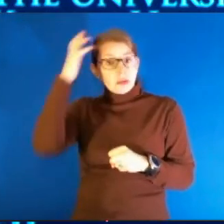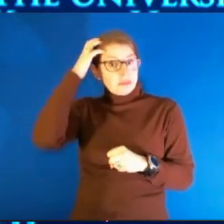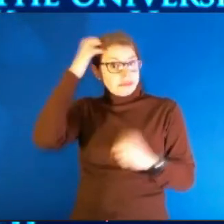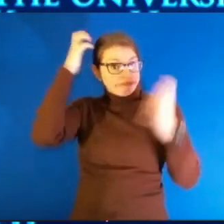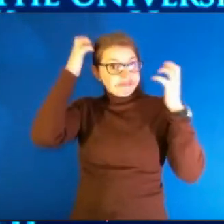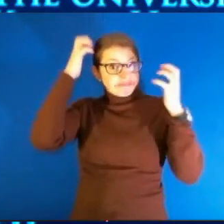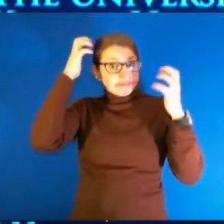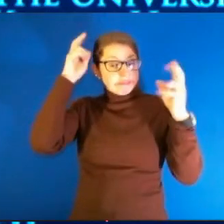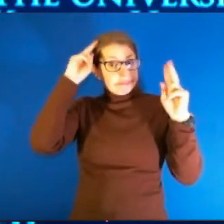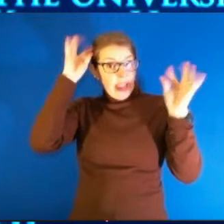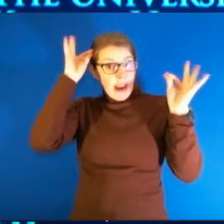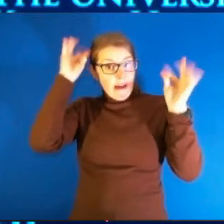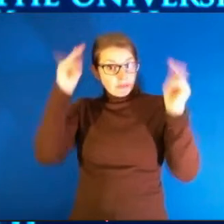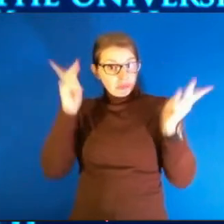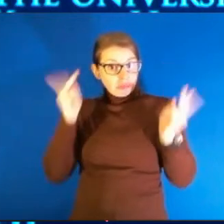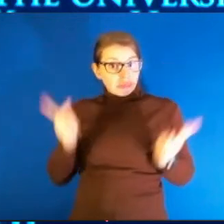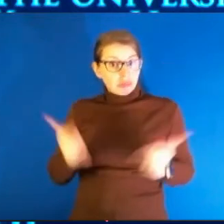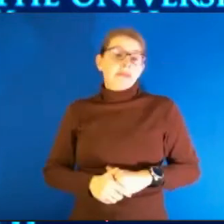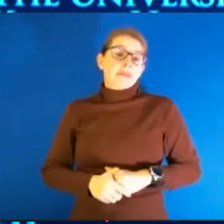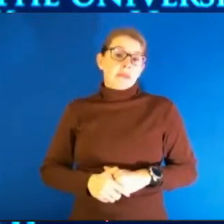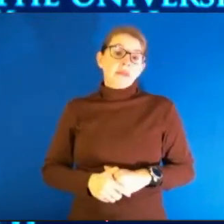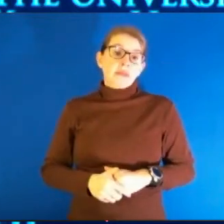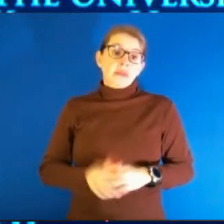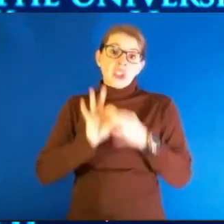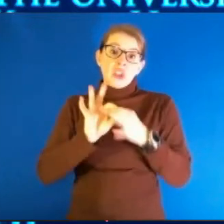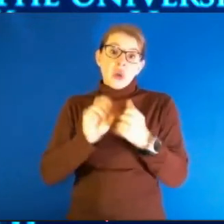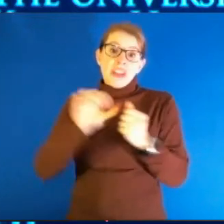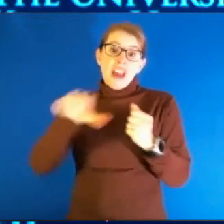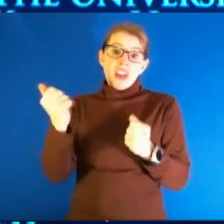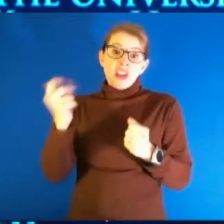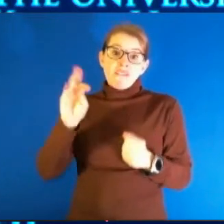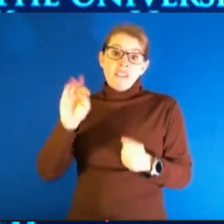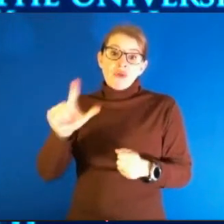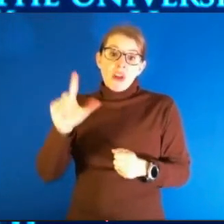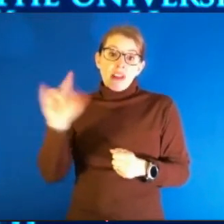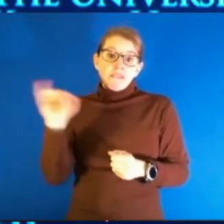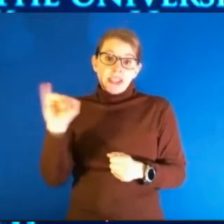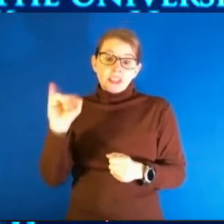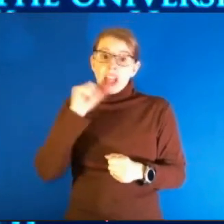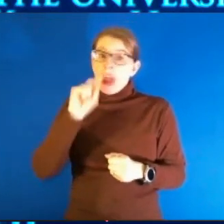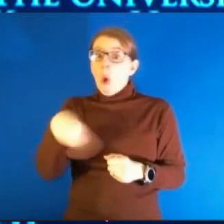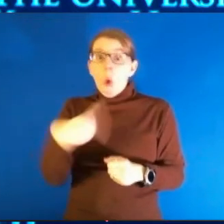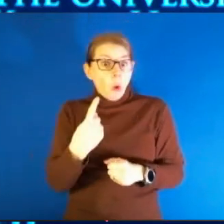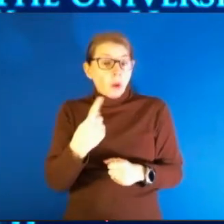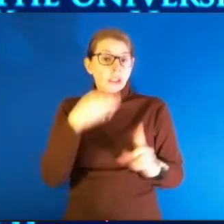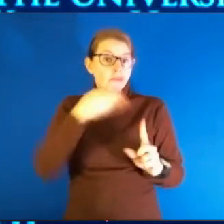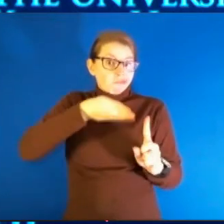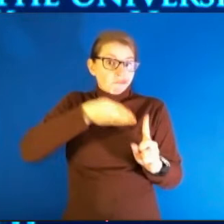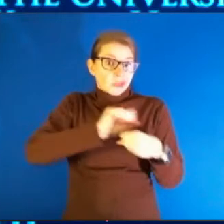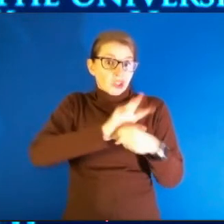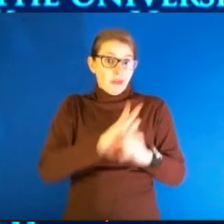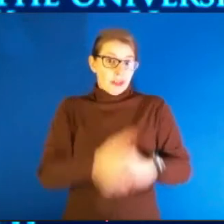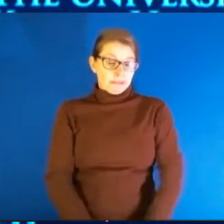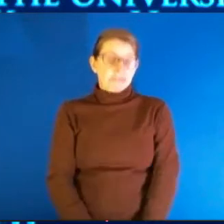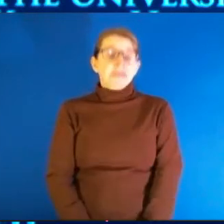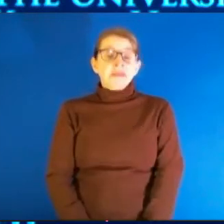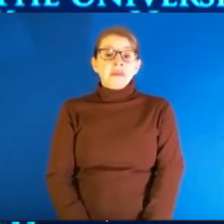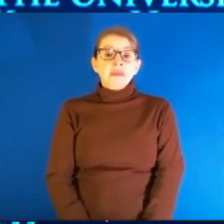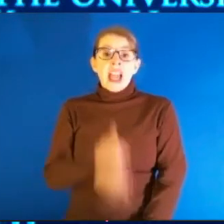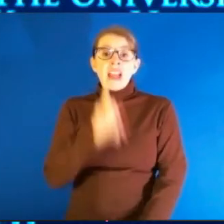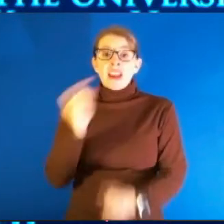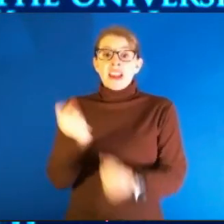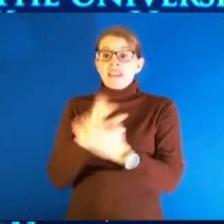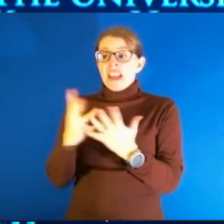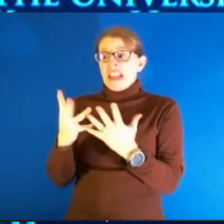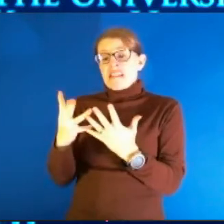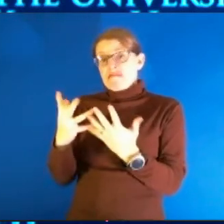of things, whether it's itchy scalp or hair loss, that are associated with other viral infections, not just COVID. Right. And so I think all of those things are not uncommon